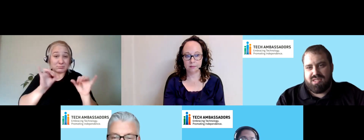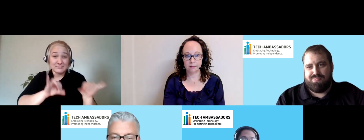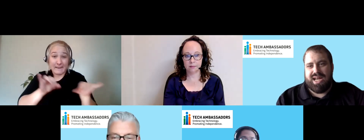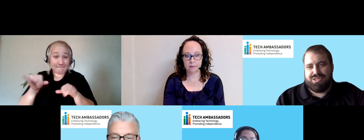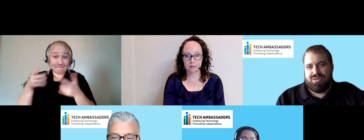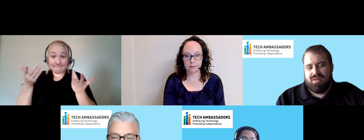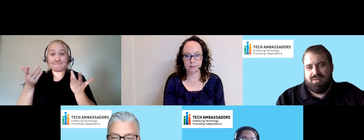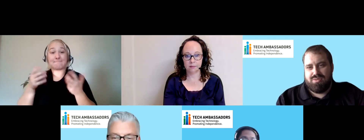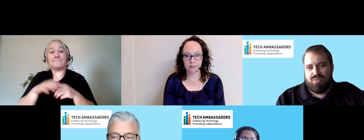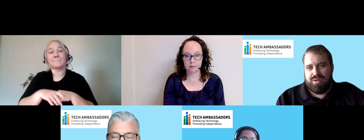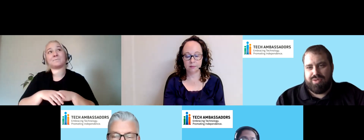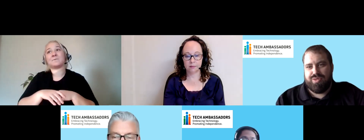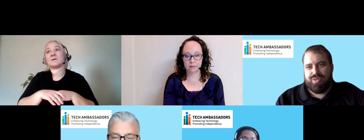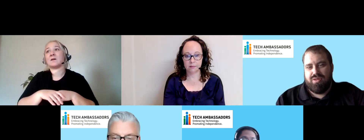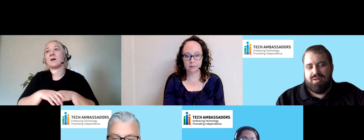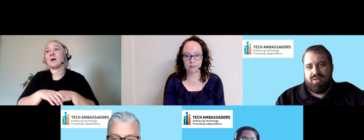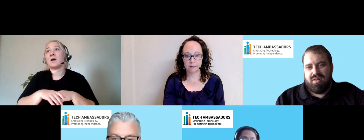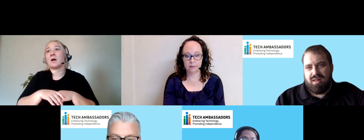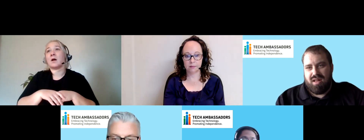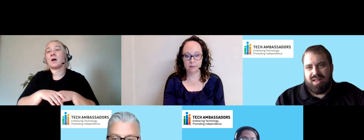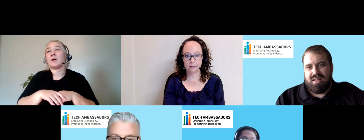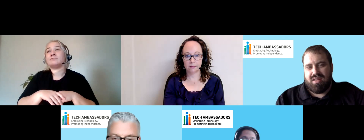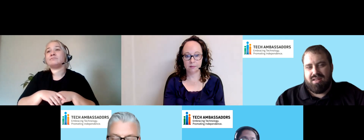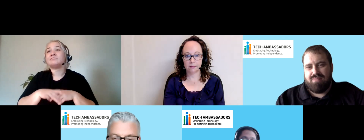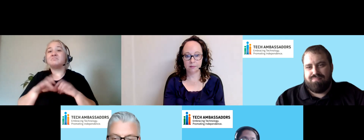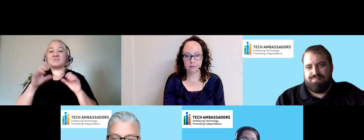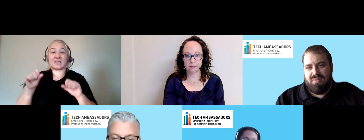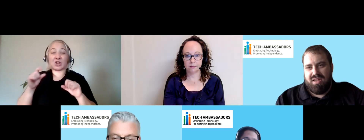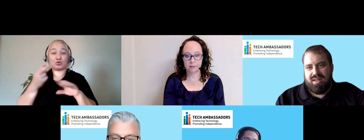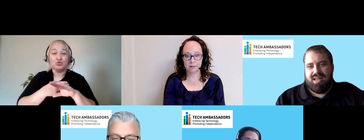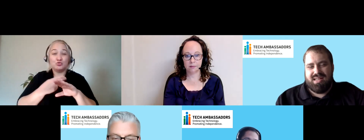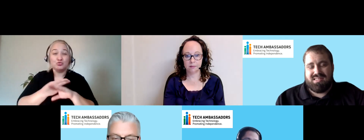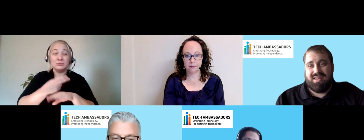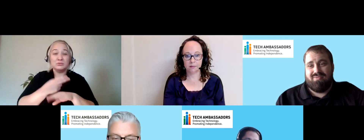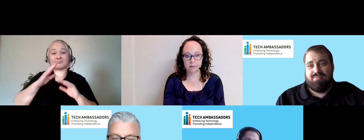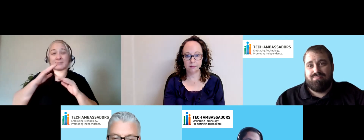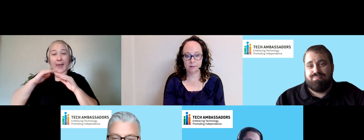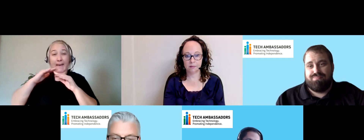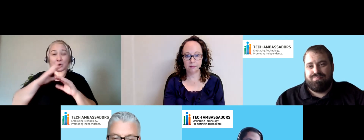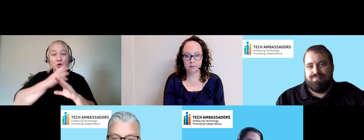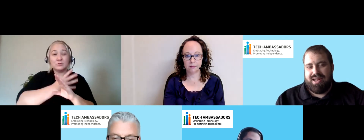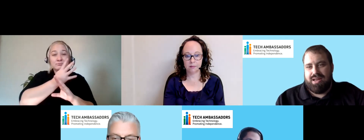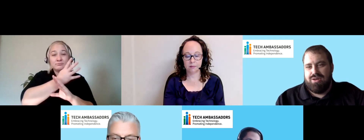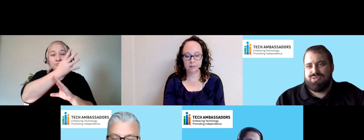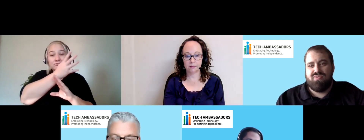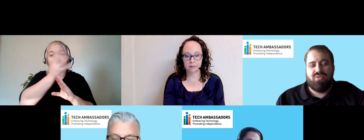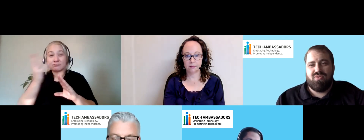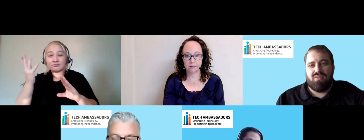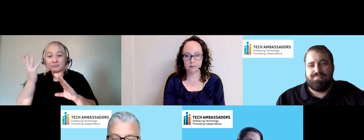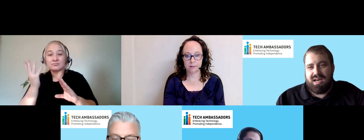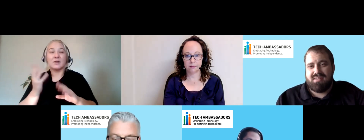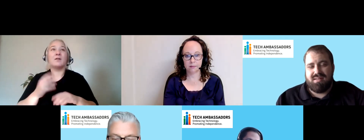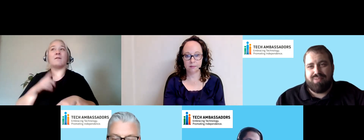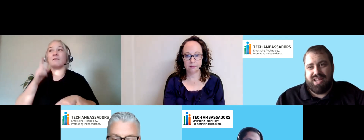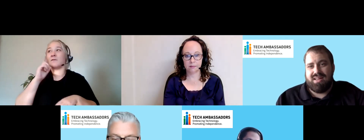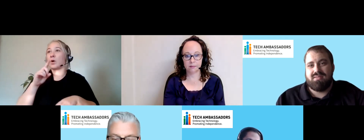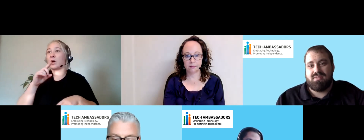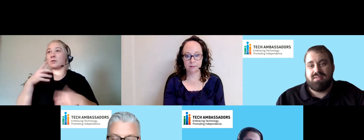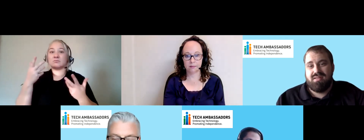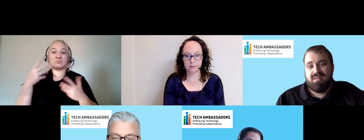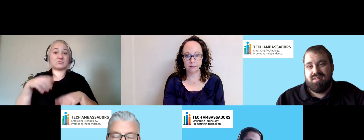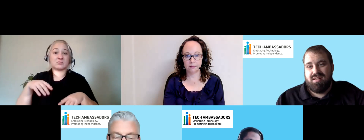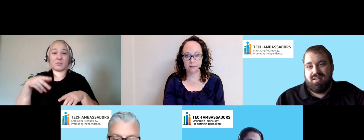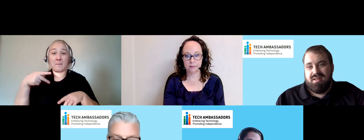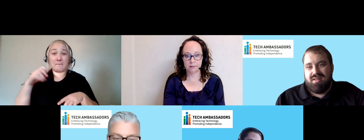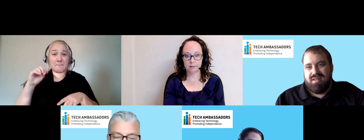with spatulas, with like, it's even been useful for pots and